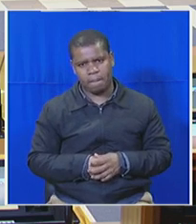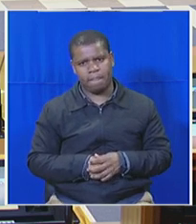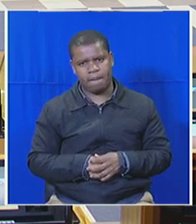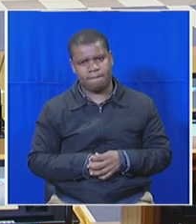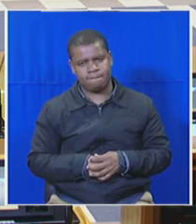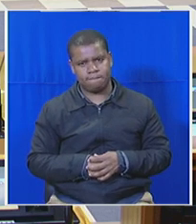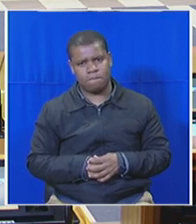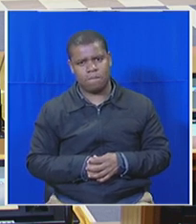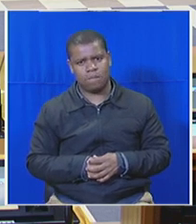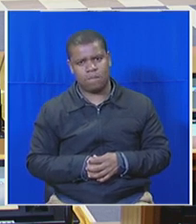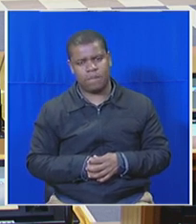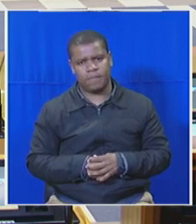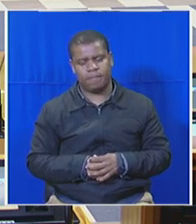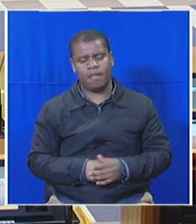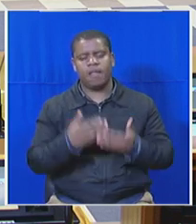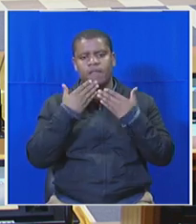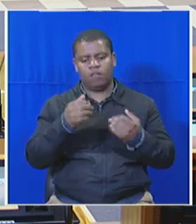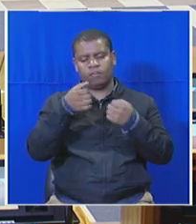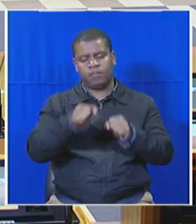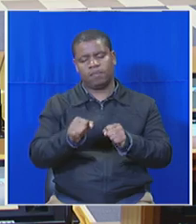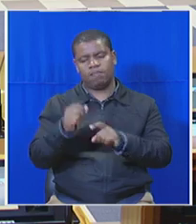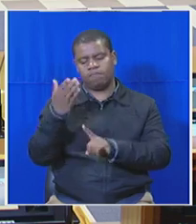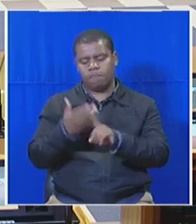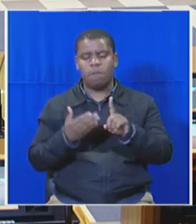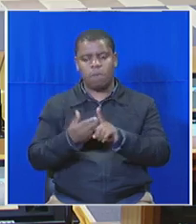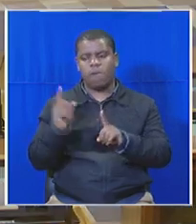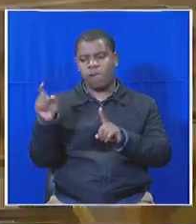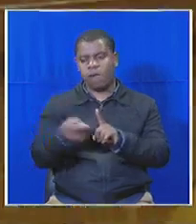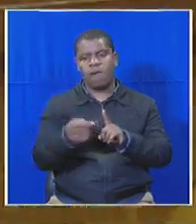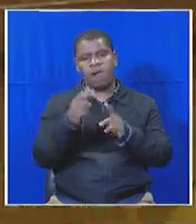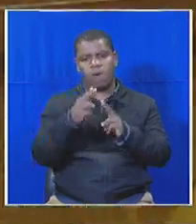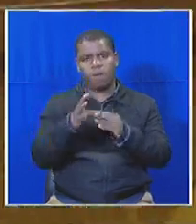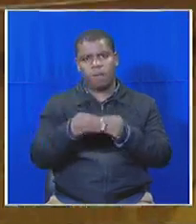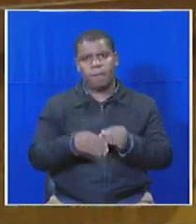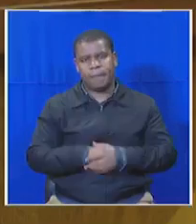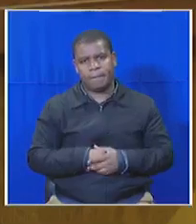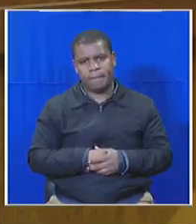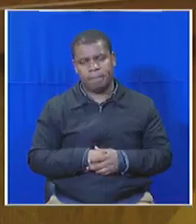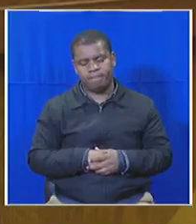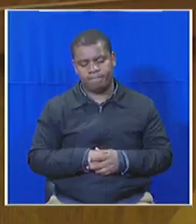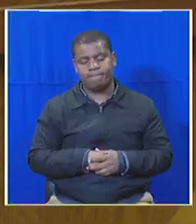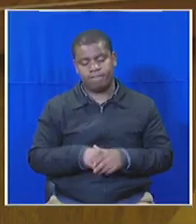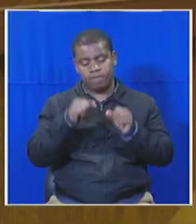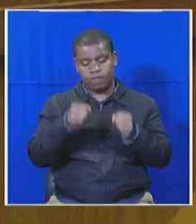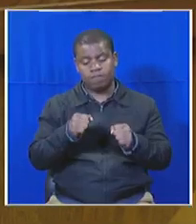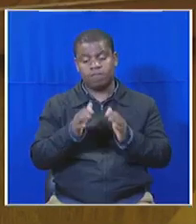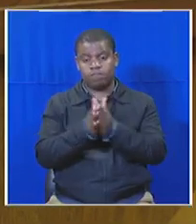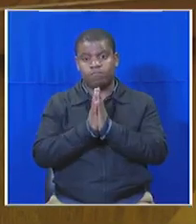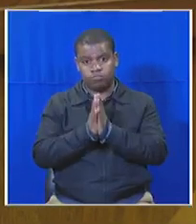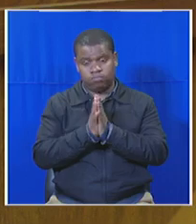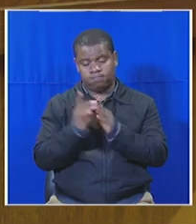Thank you, Chairperson, honorable members. The onslaught against police officers calls for a number